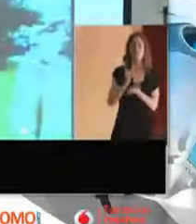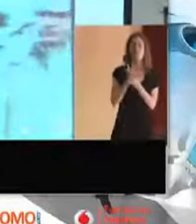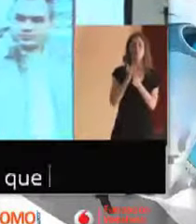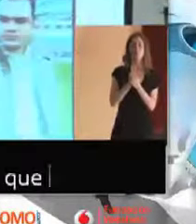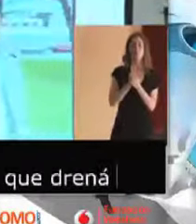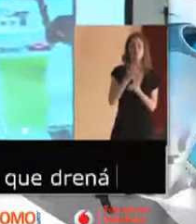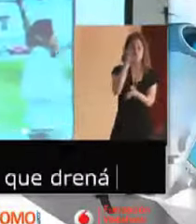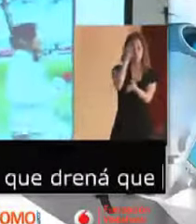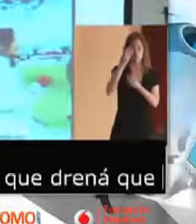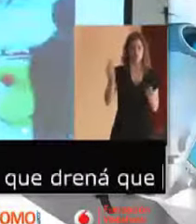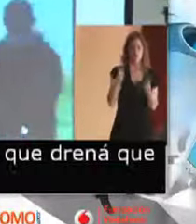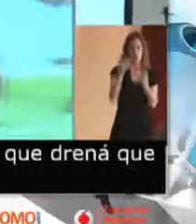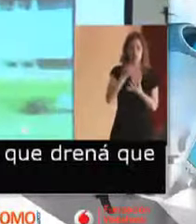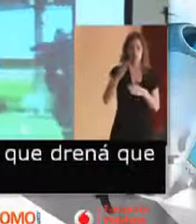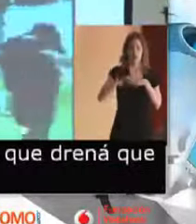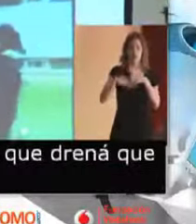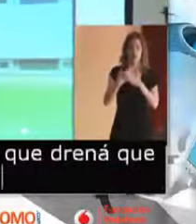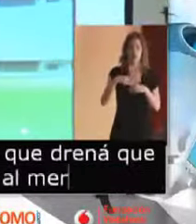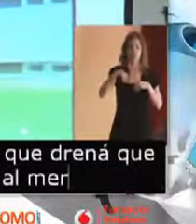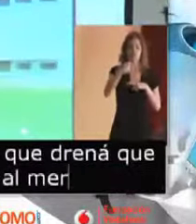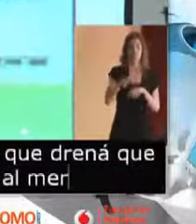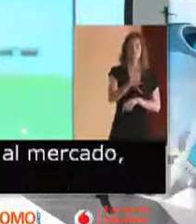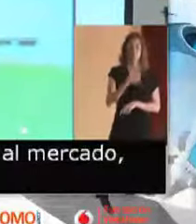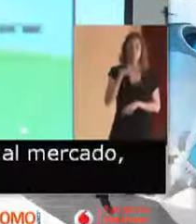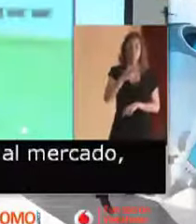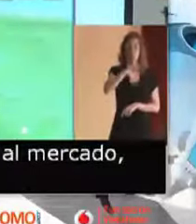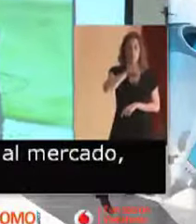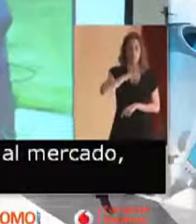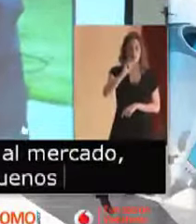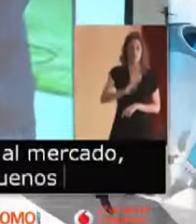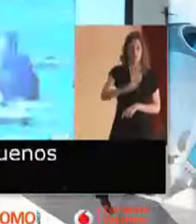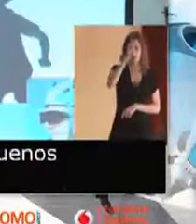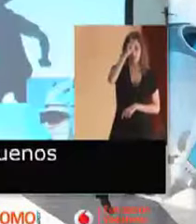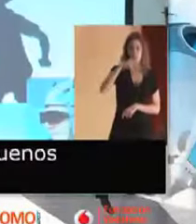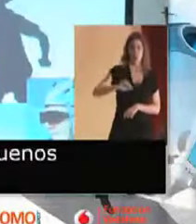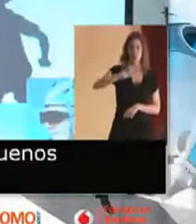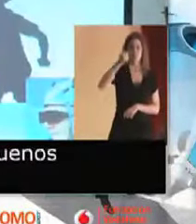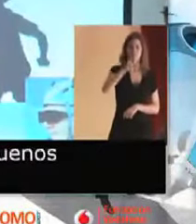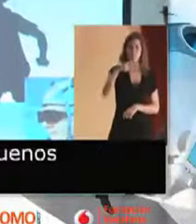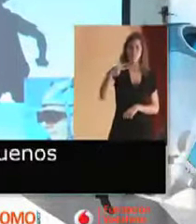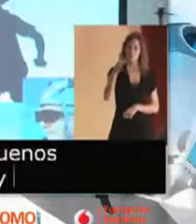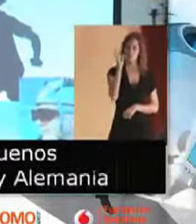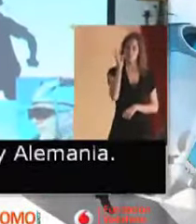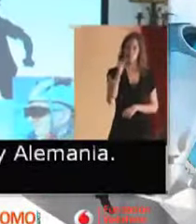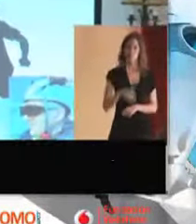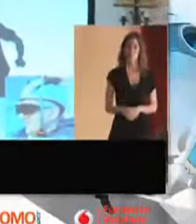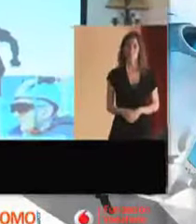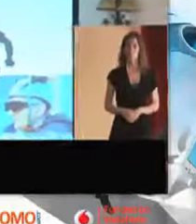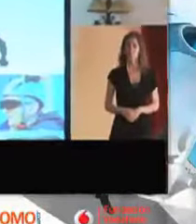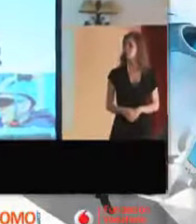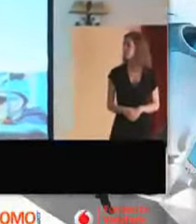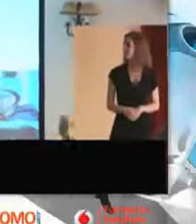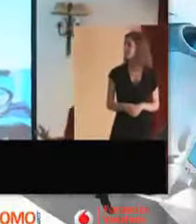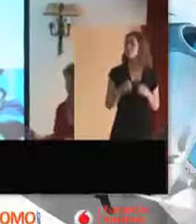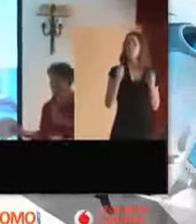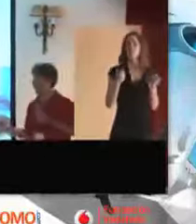This is a prototype which needs to be perfected before it is marketed, but it's already been tested in